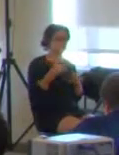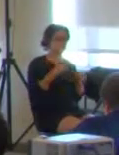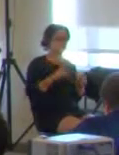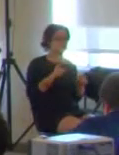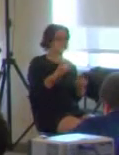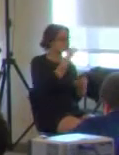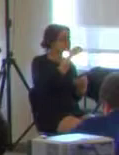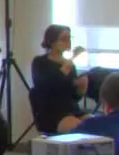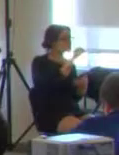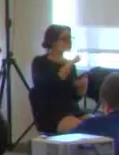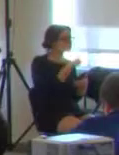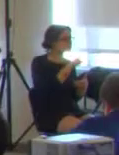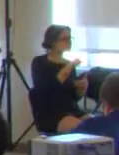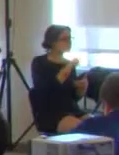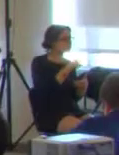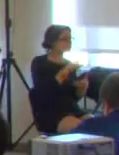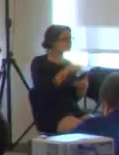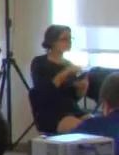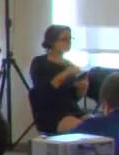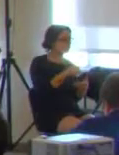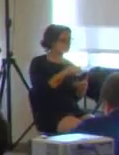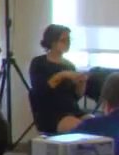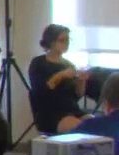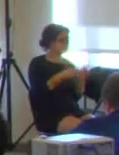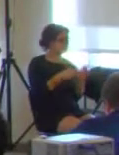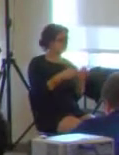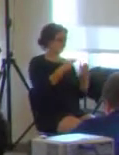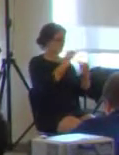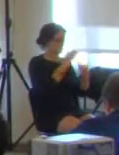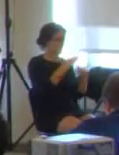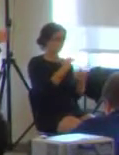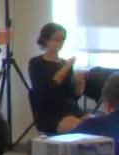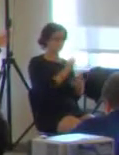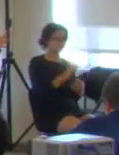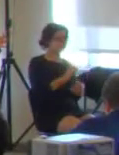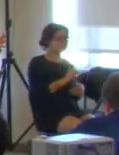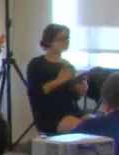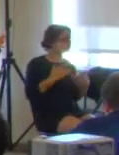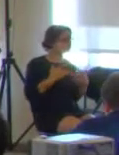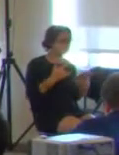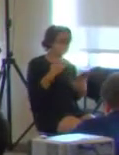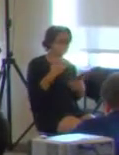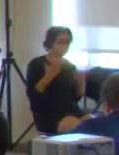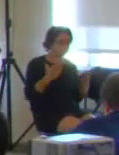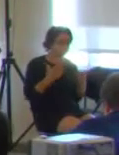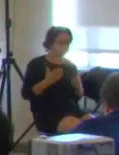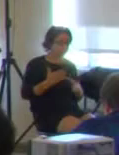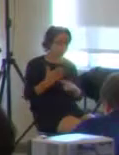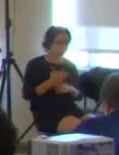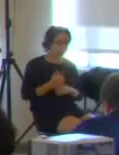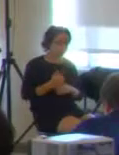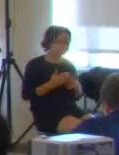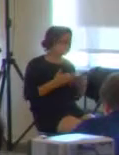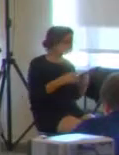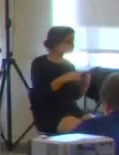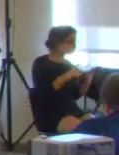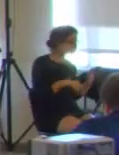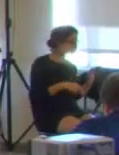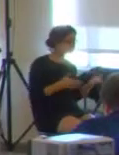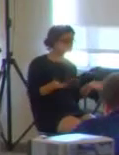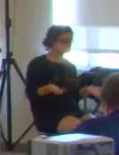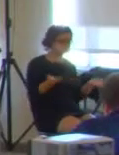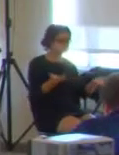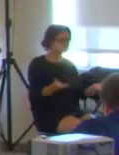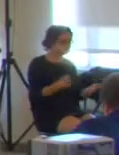in consumers. And what I mean by it wasn't black box is usually they said, here's the services we're getting and here are the outcomes. But